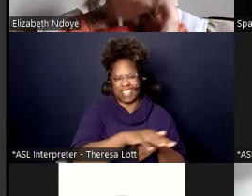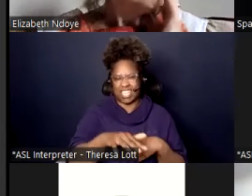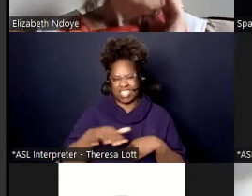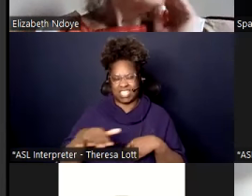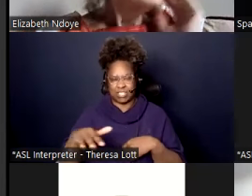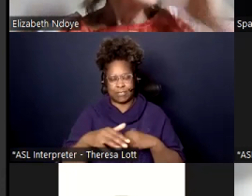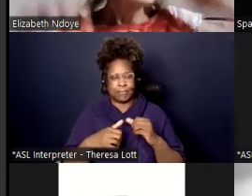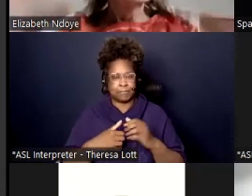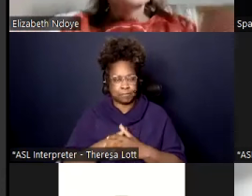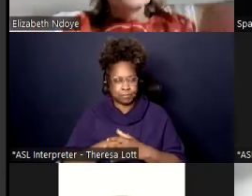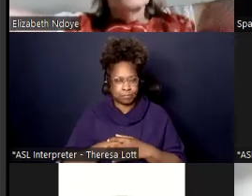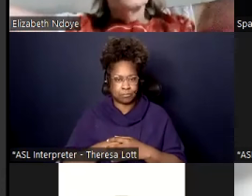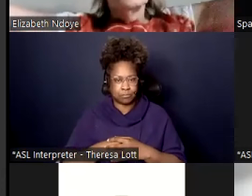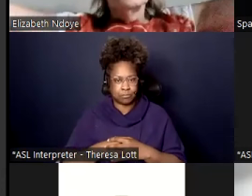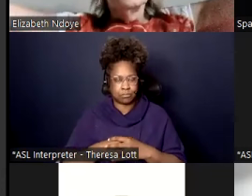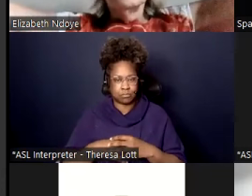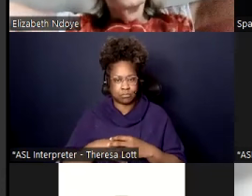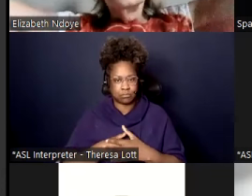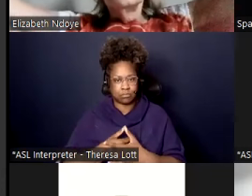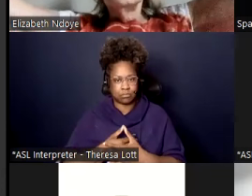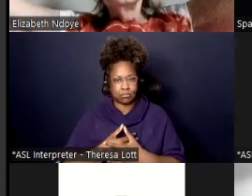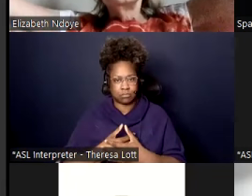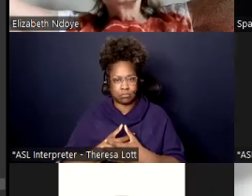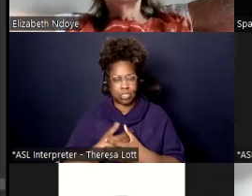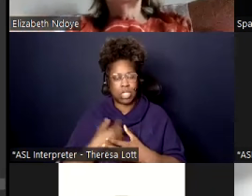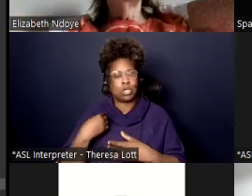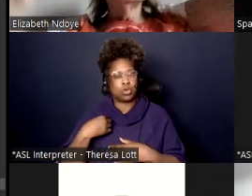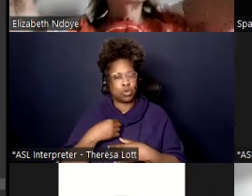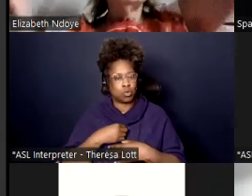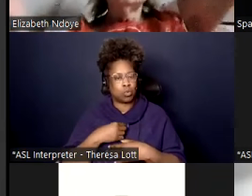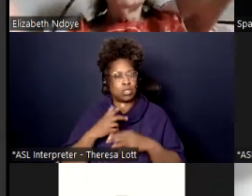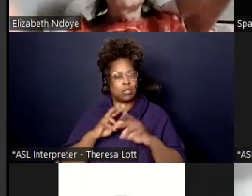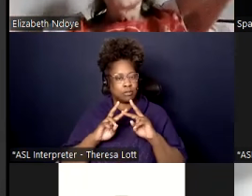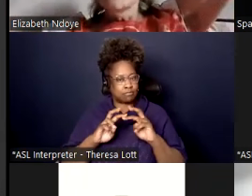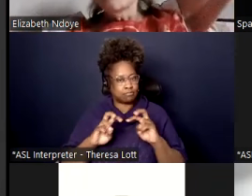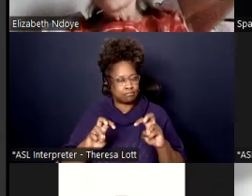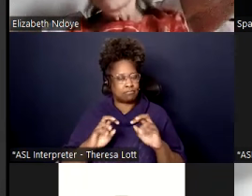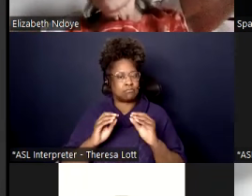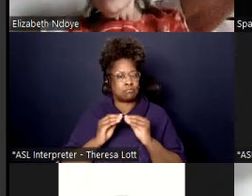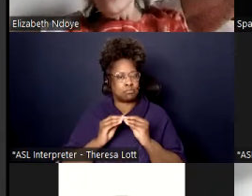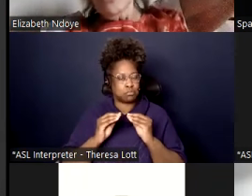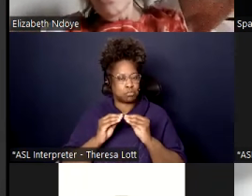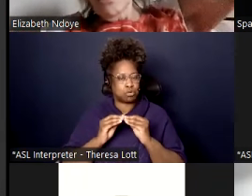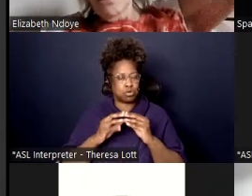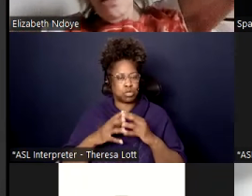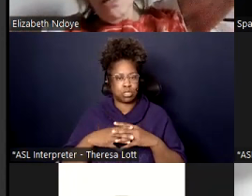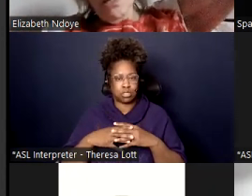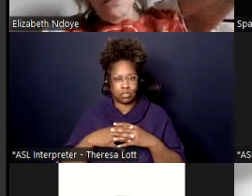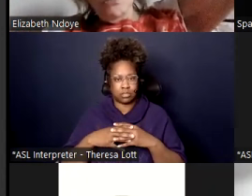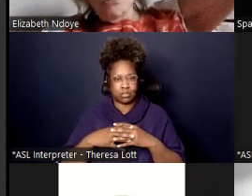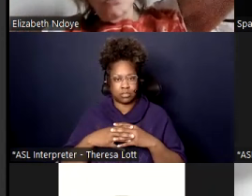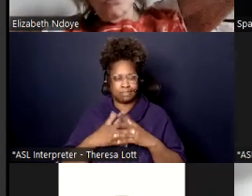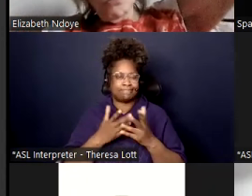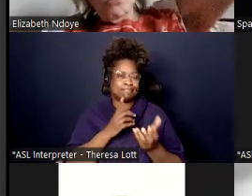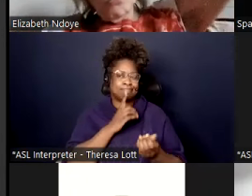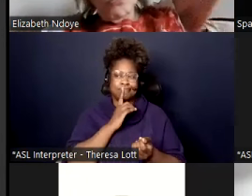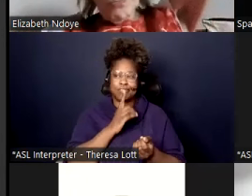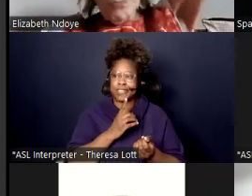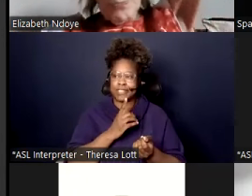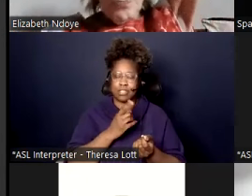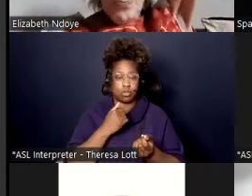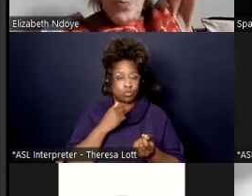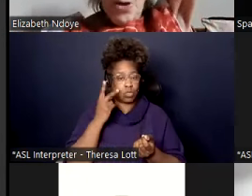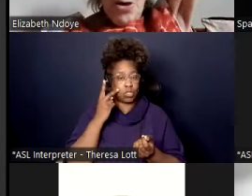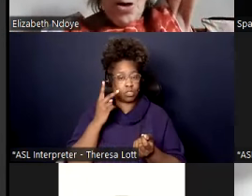been looking into more throughout this process is, really, as we saw in the